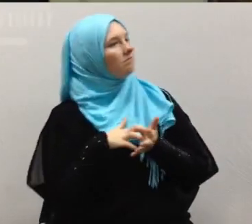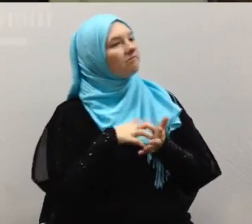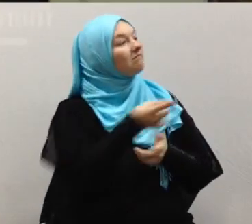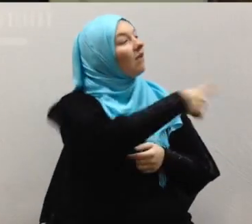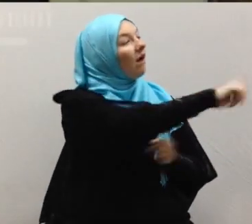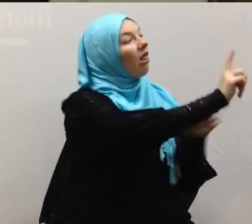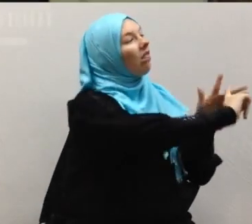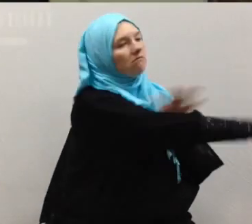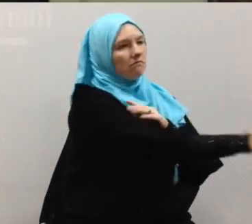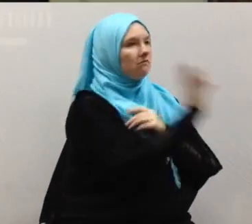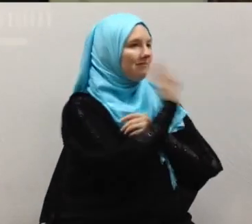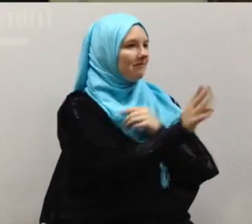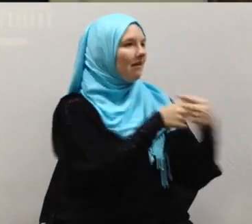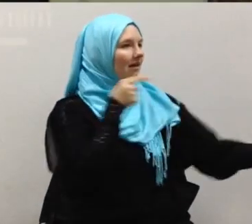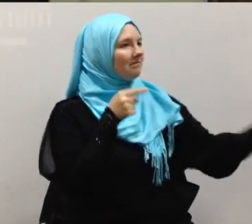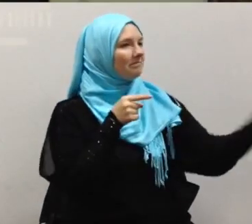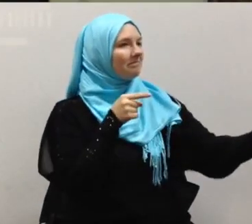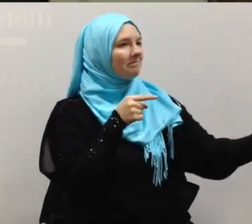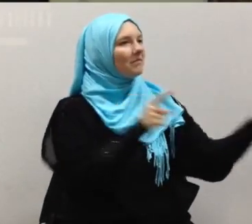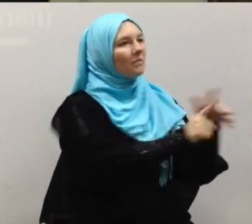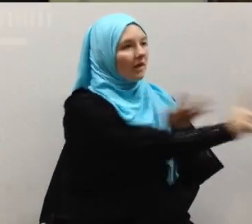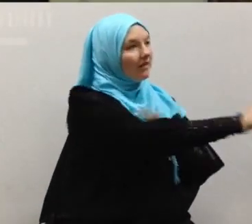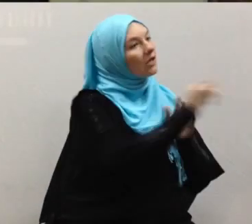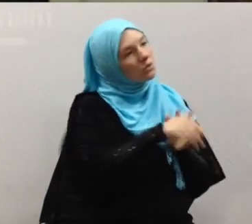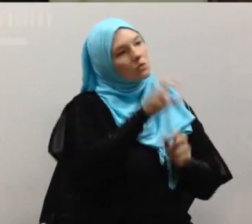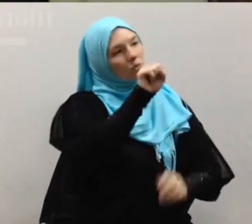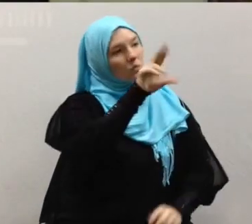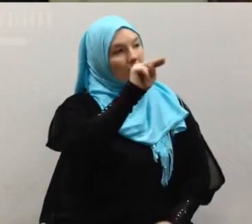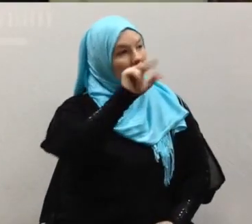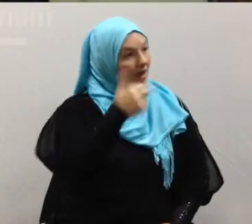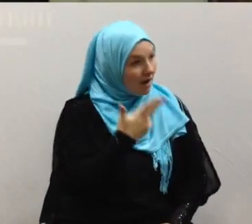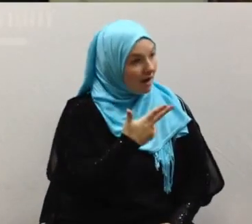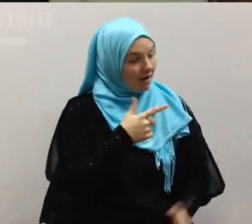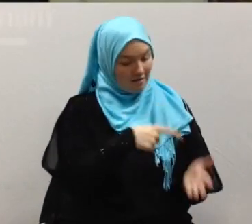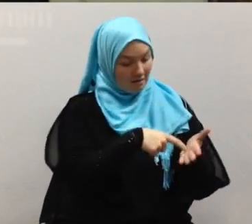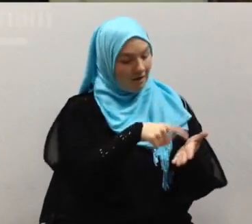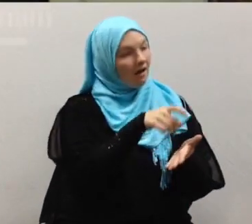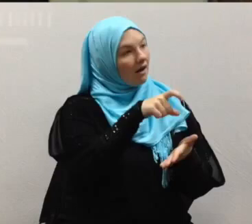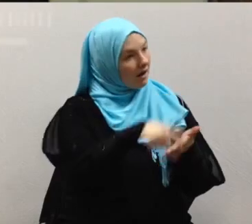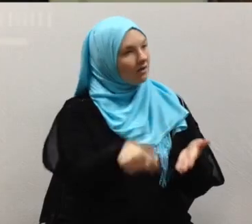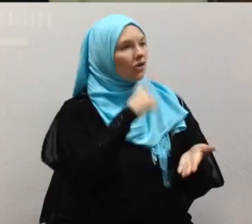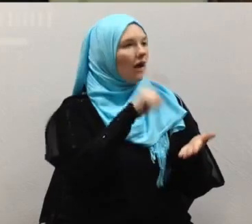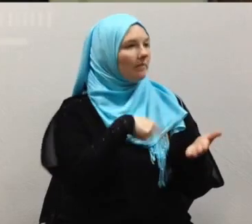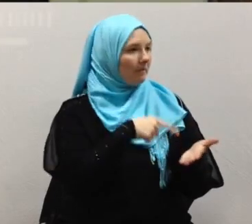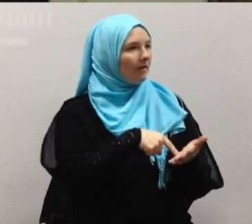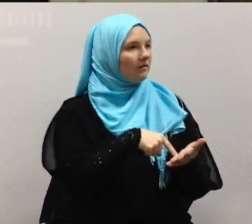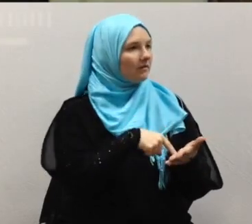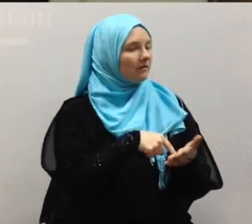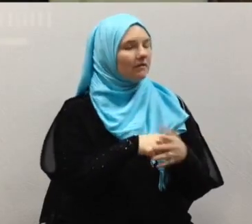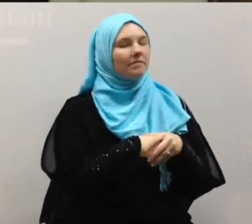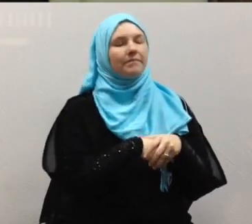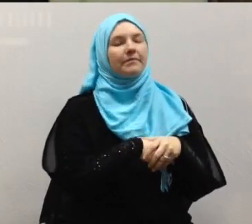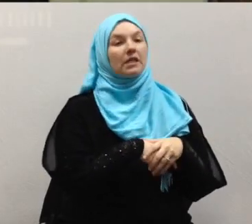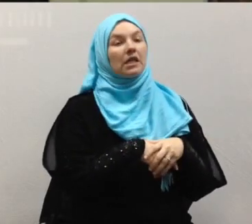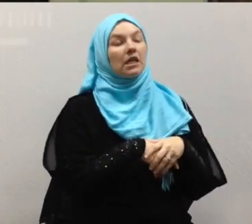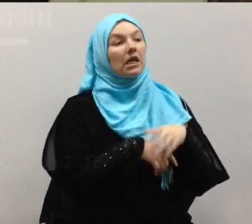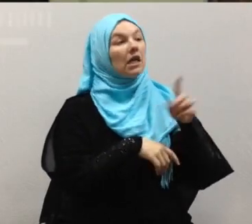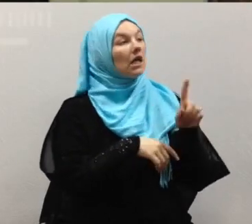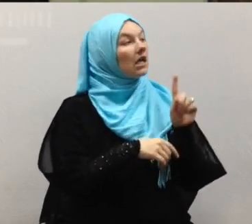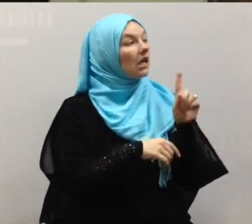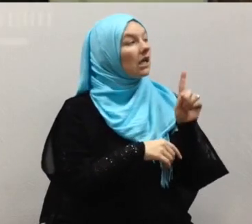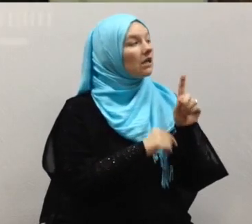is the sunnah that the ayah is referring to. And it is he who has withheld their hands from